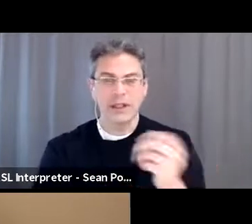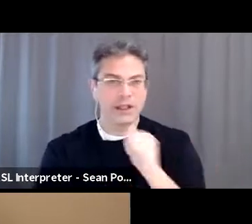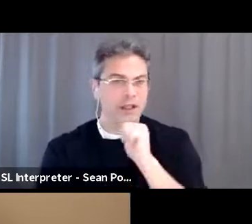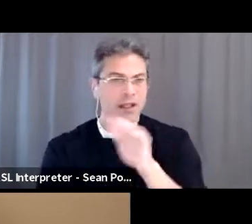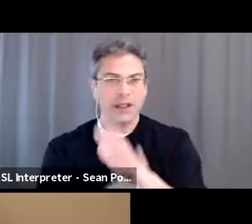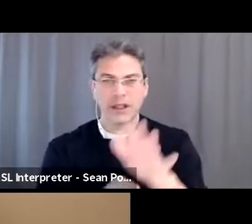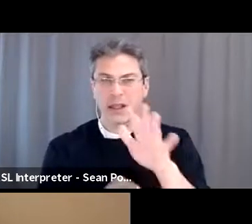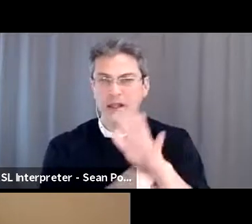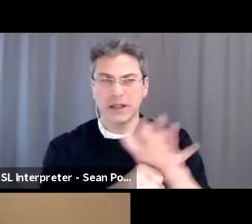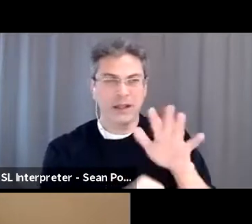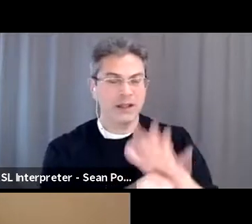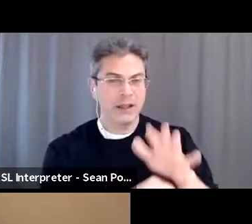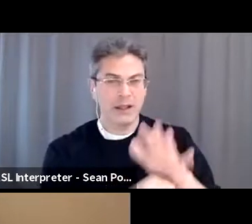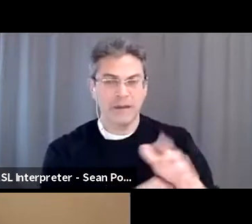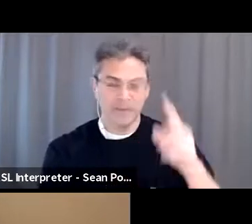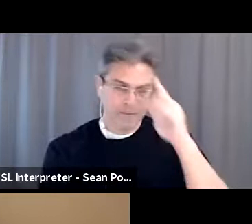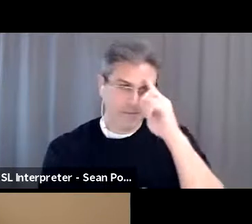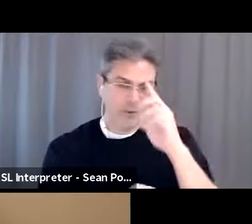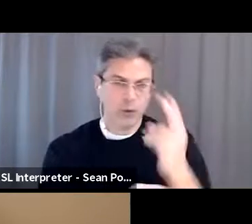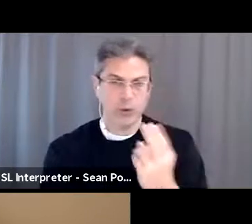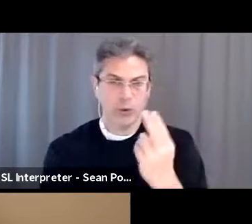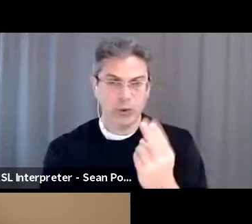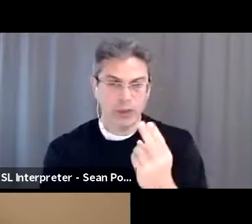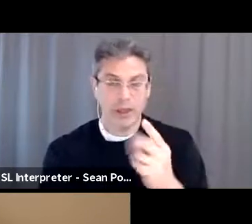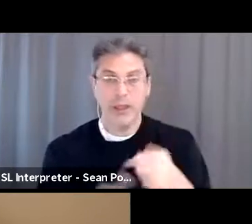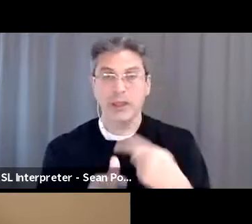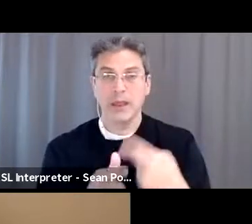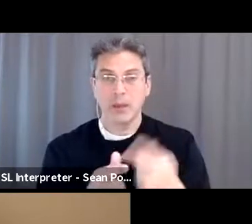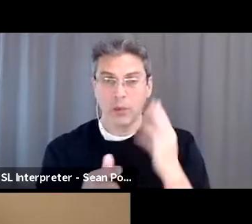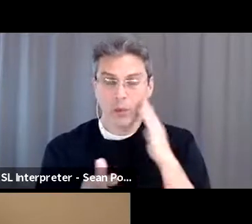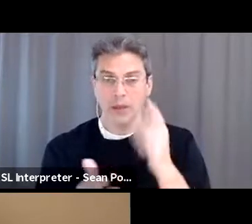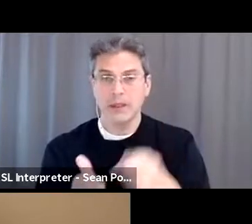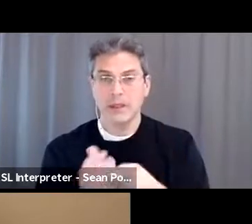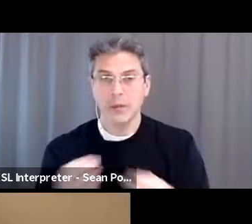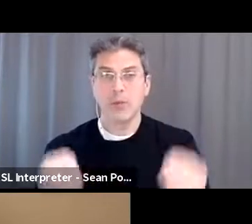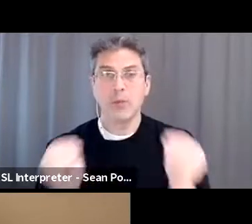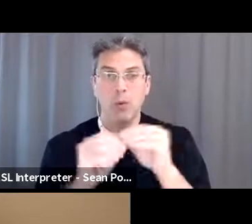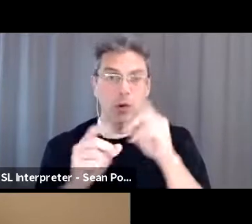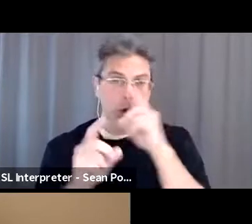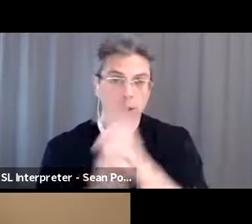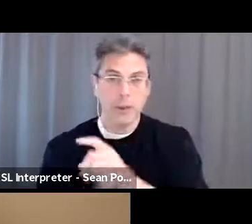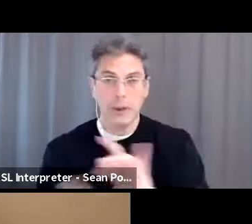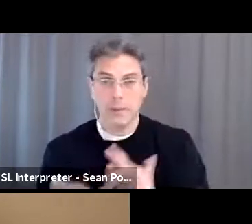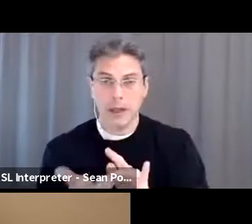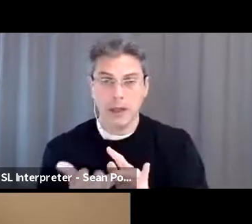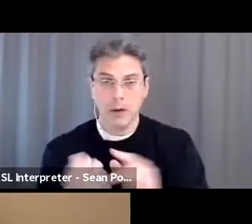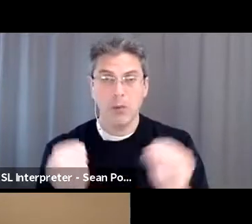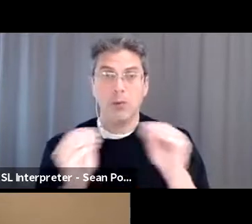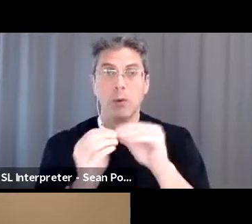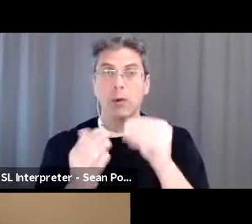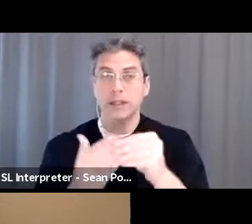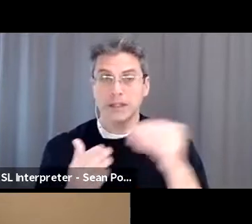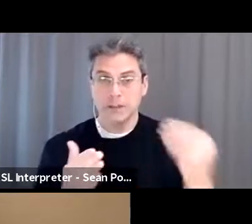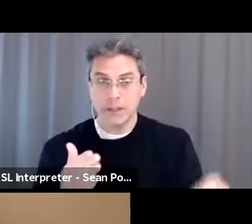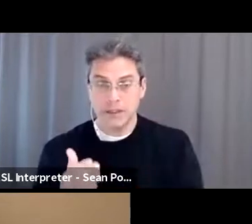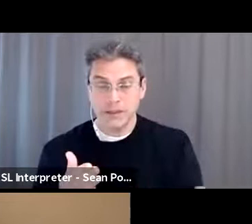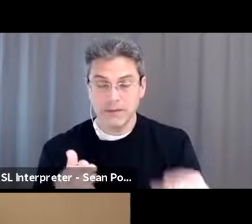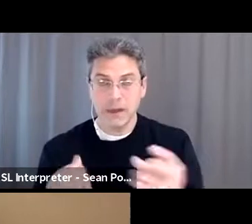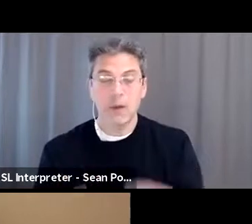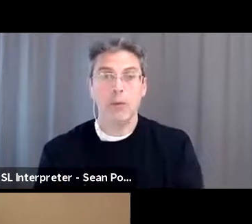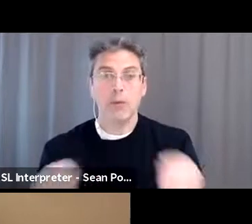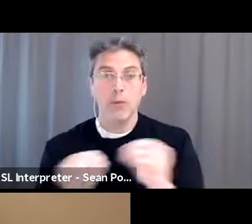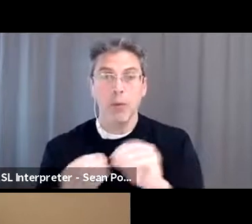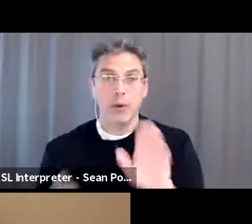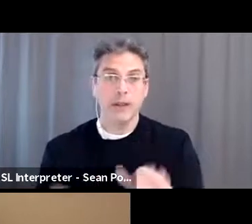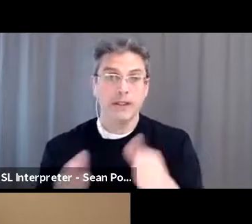got them, then we're going to have more complex medicine, more expensive medicine, and more deaths over and above the